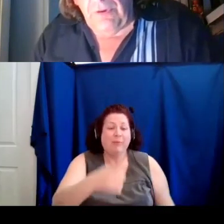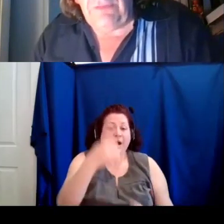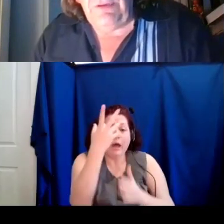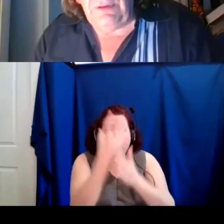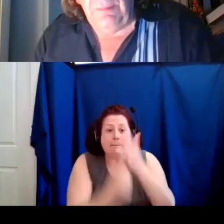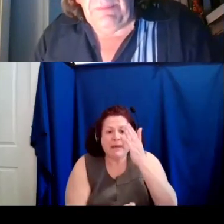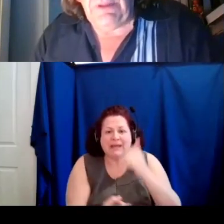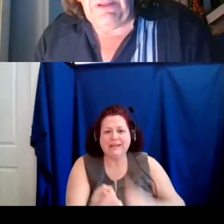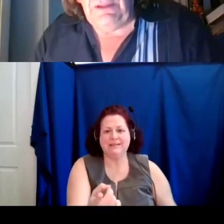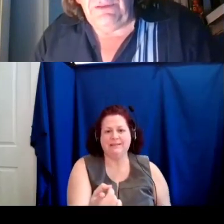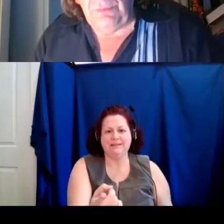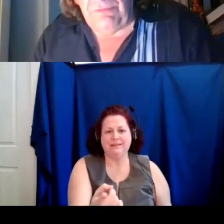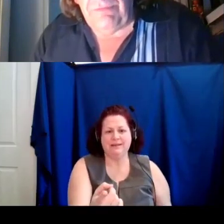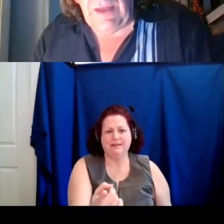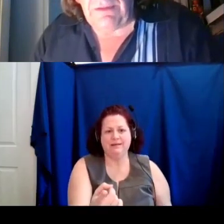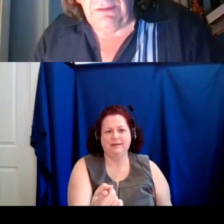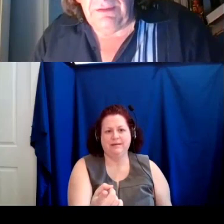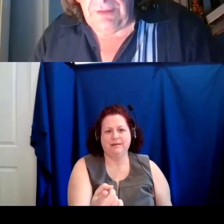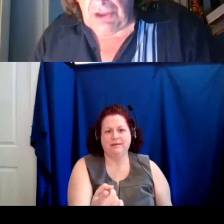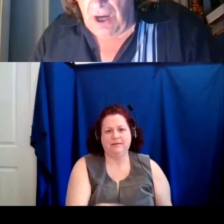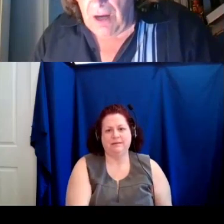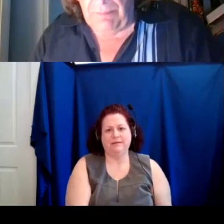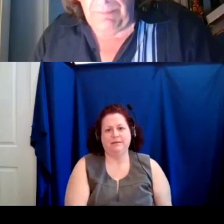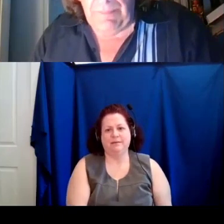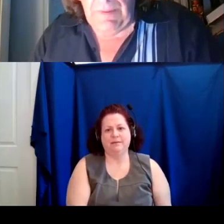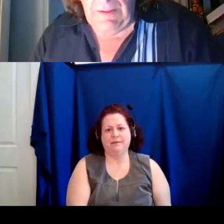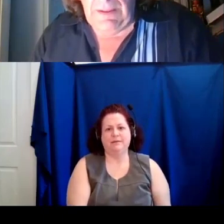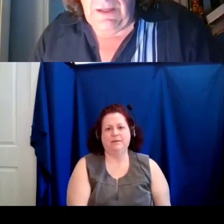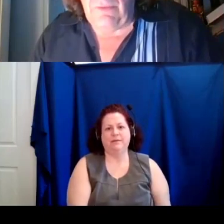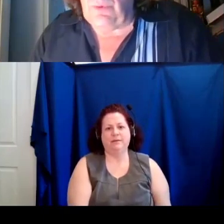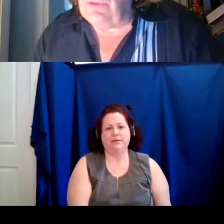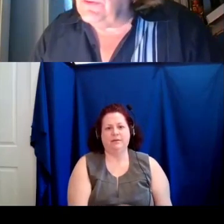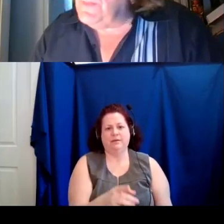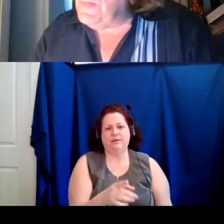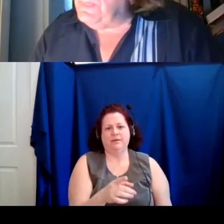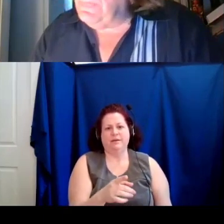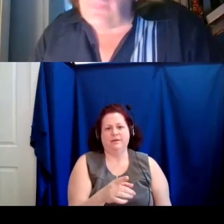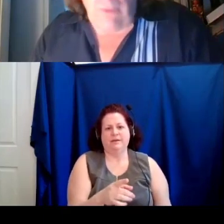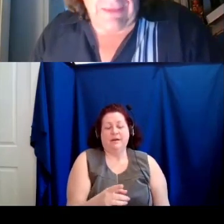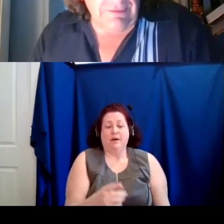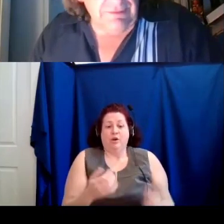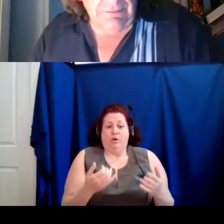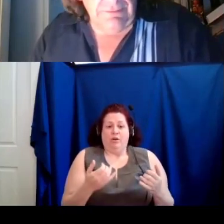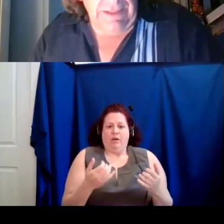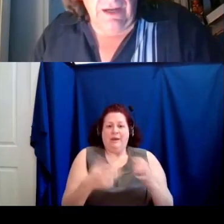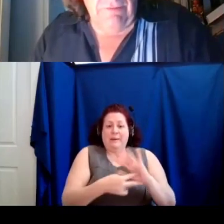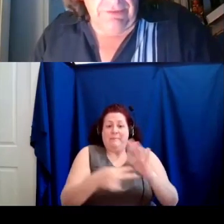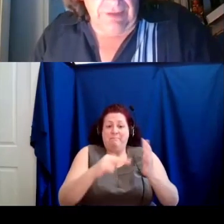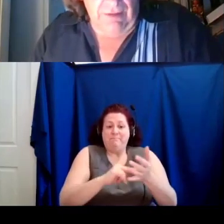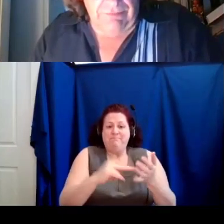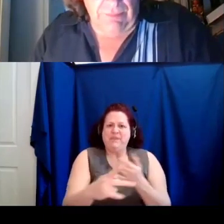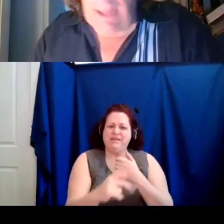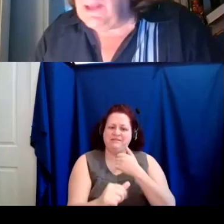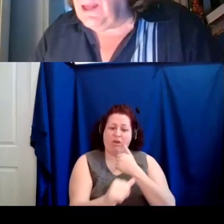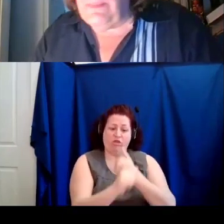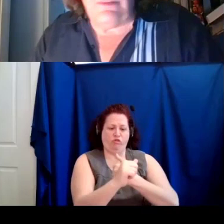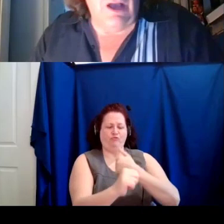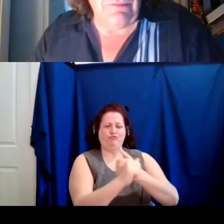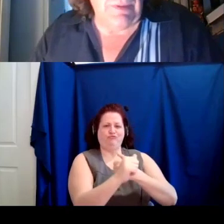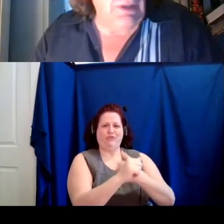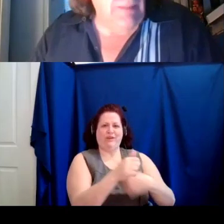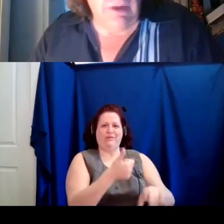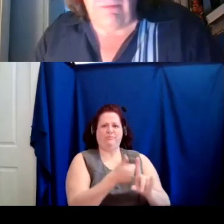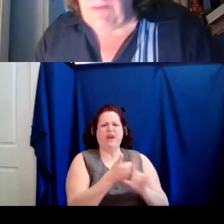there's a present ability to affect such harm. In other words, threats in and of itself. When I get out of